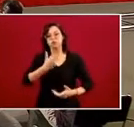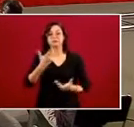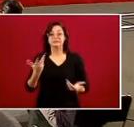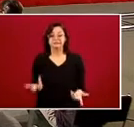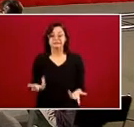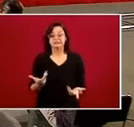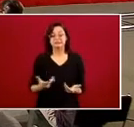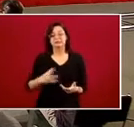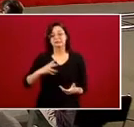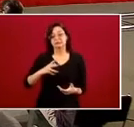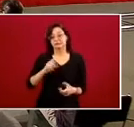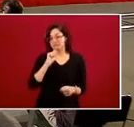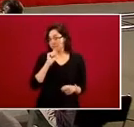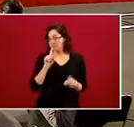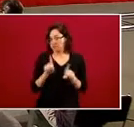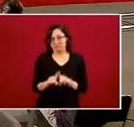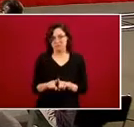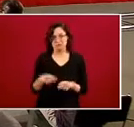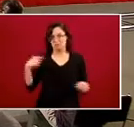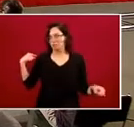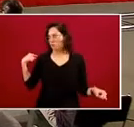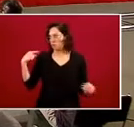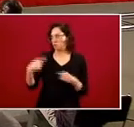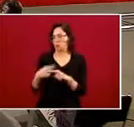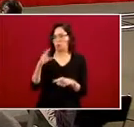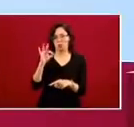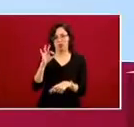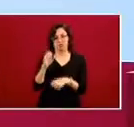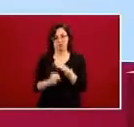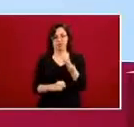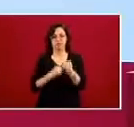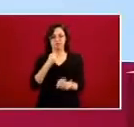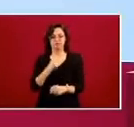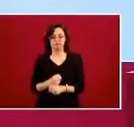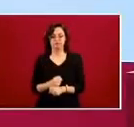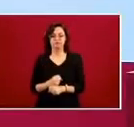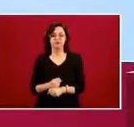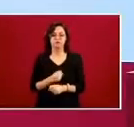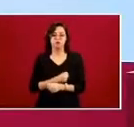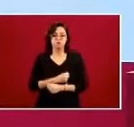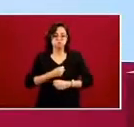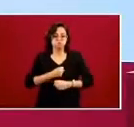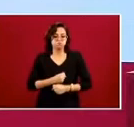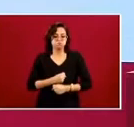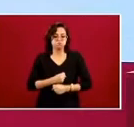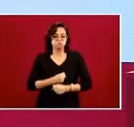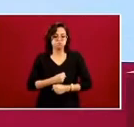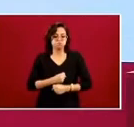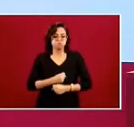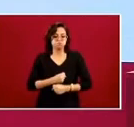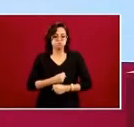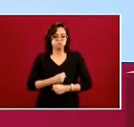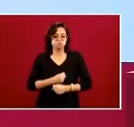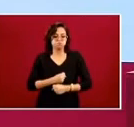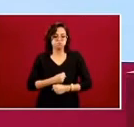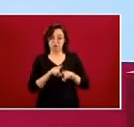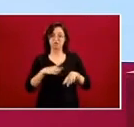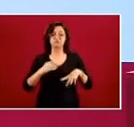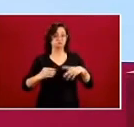index products, and with low amount of nutrients. So we are seeing the consequences of over these 40 years of